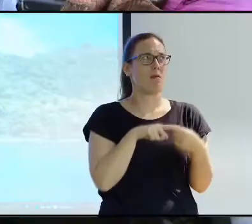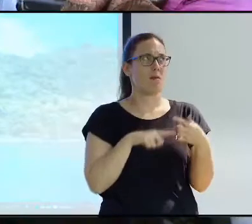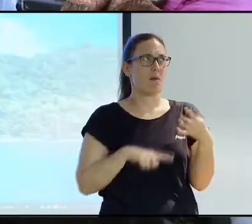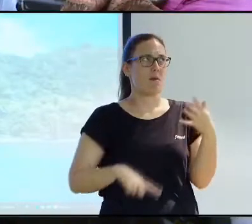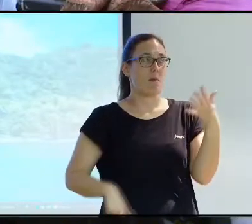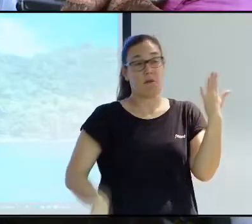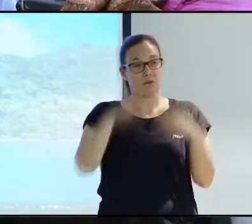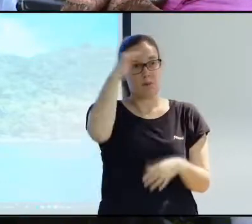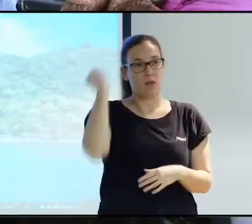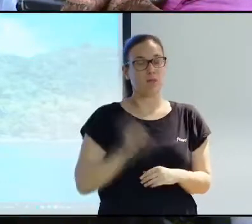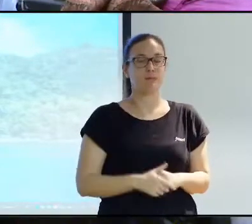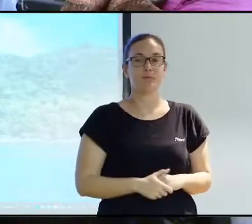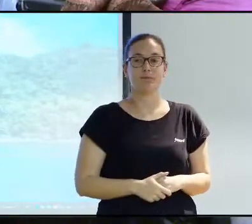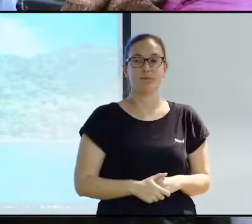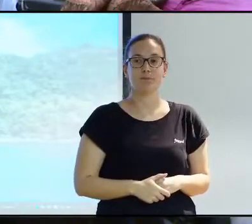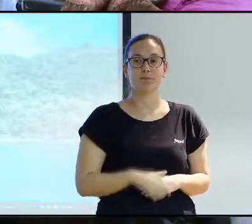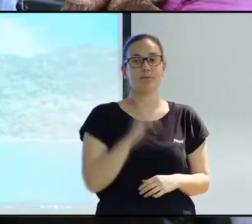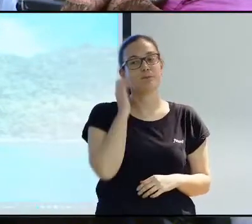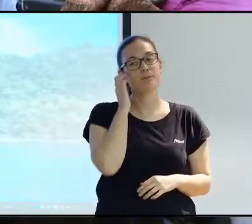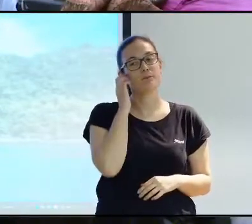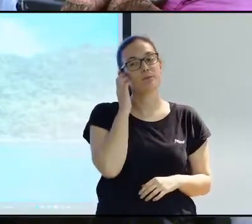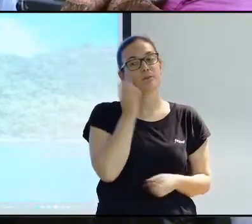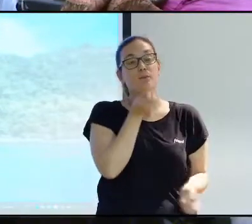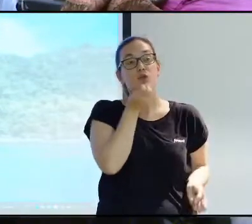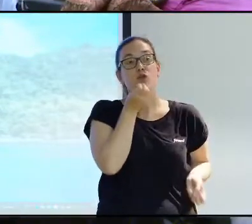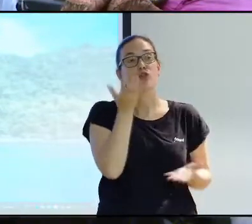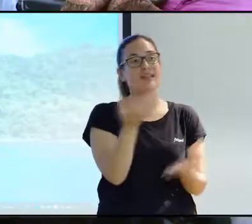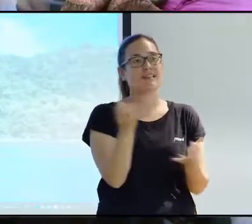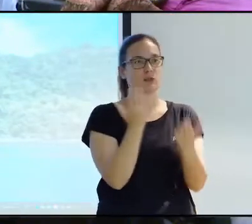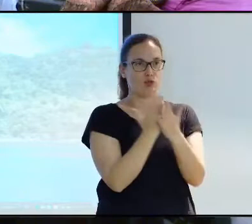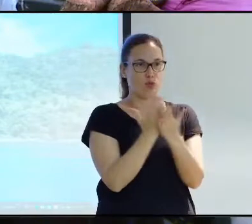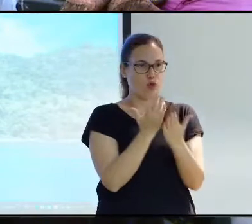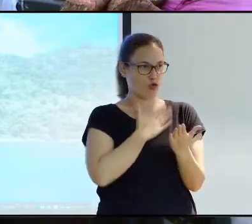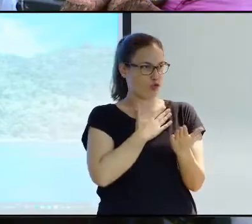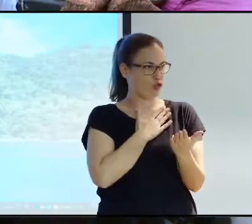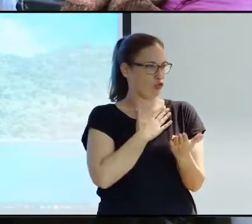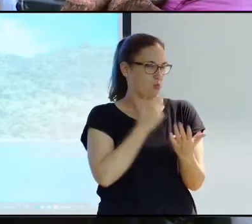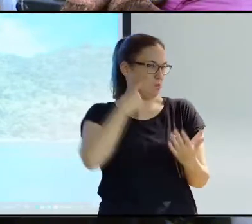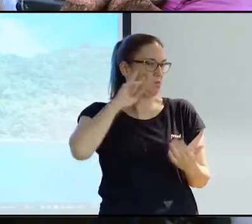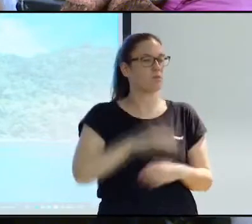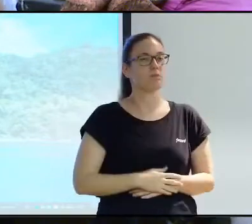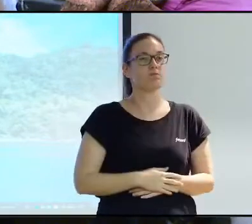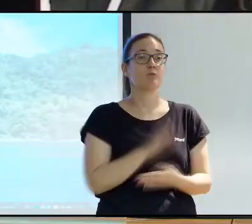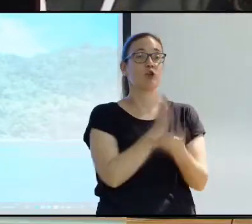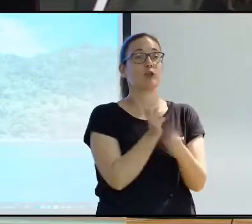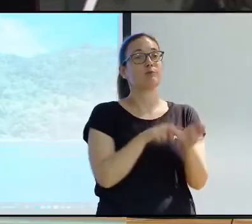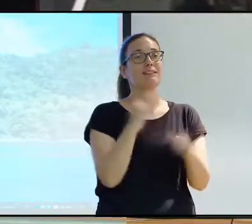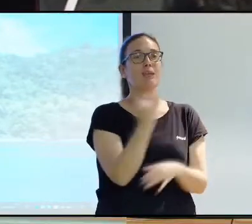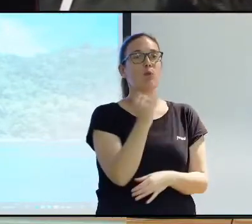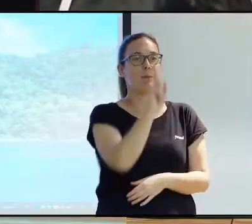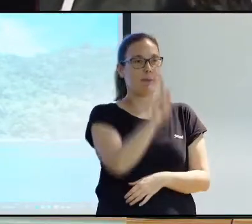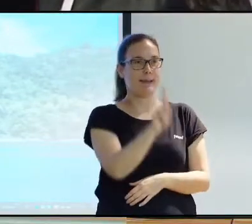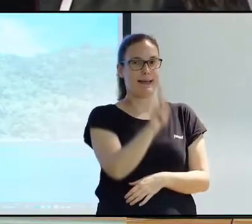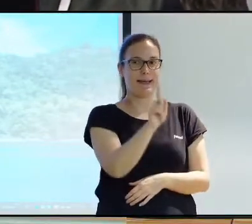and I did speech therapy and a lot of things I don't even remember. I'm going to tell you about my studies. When I went to the Jaume